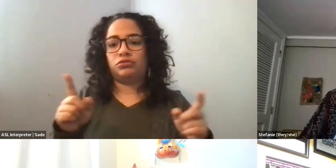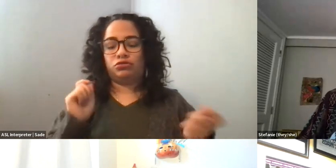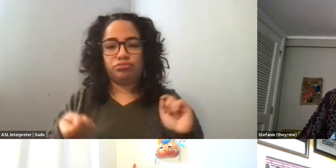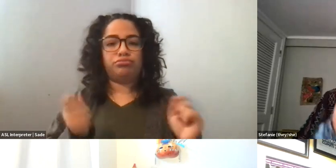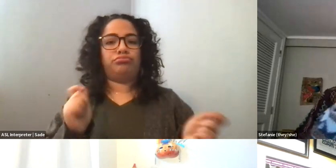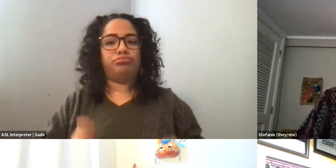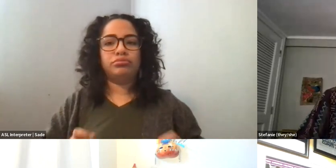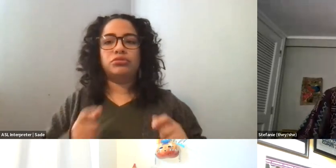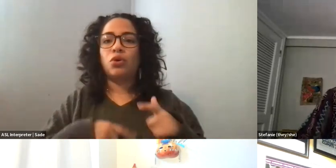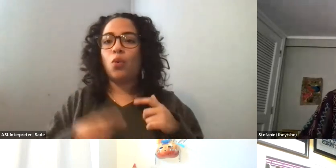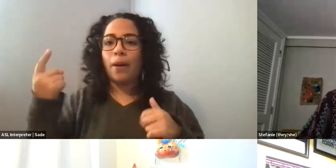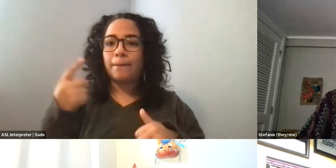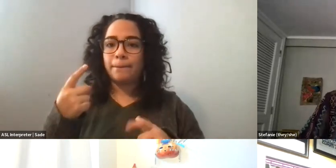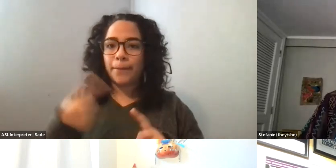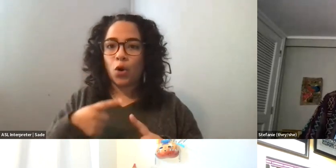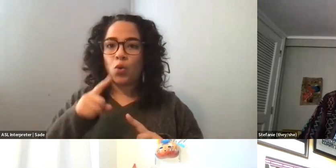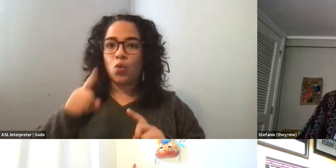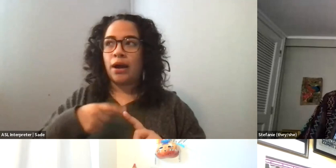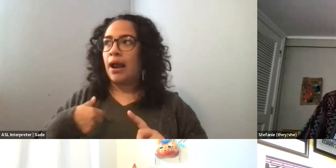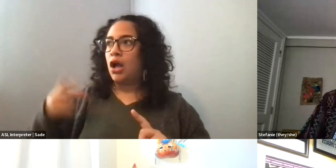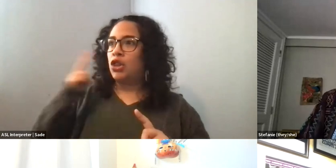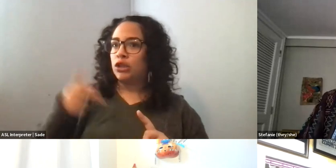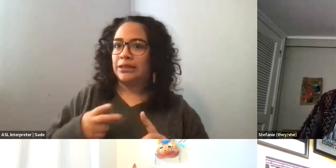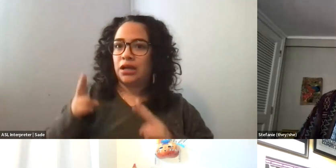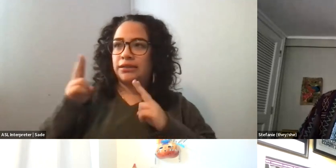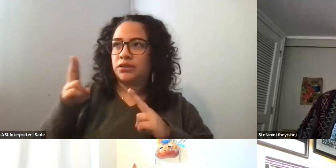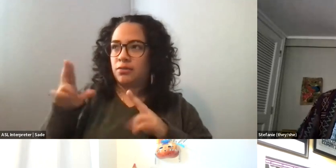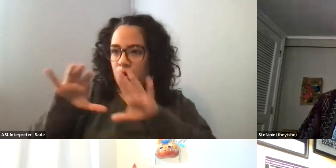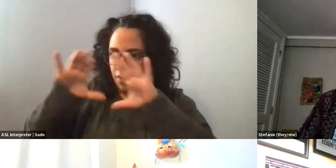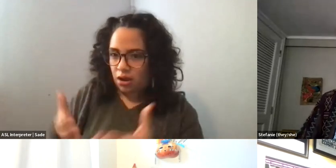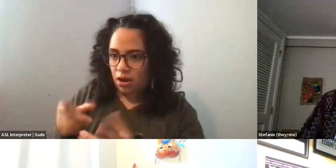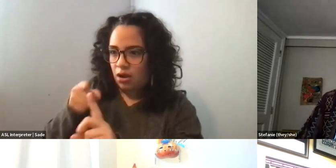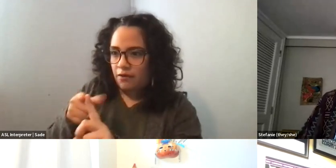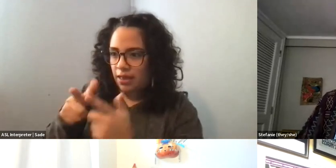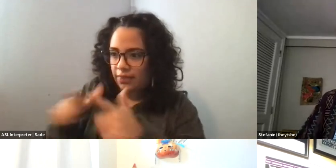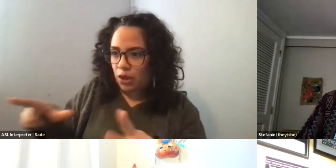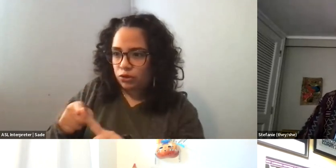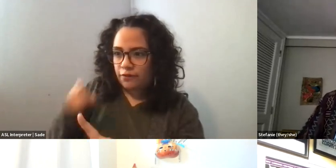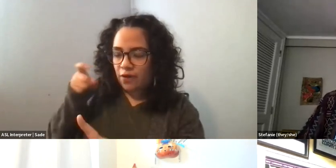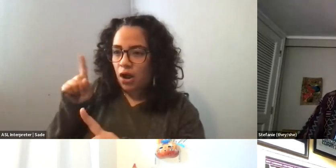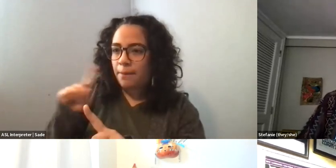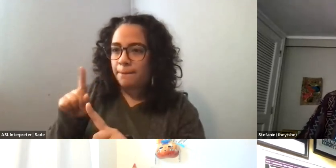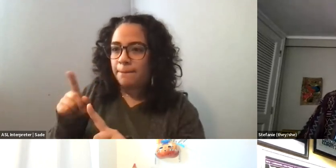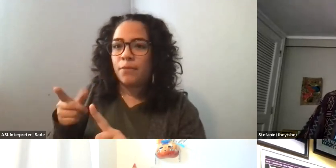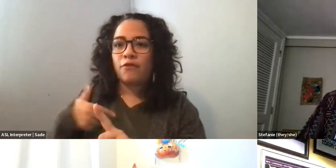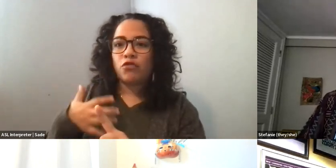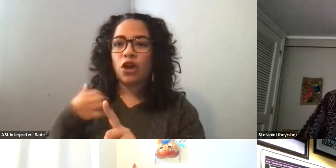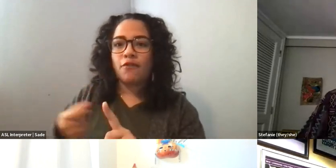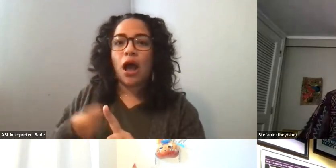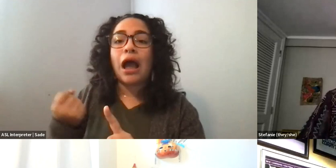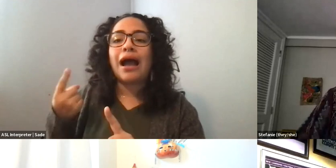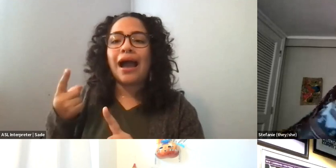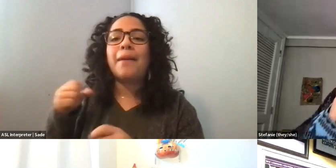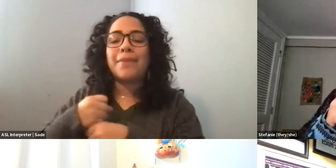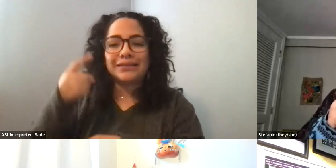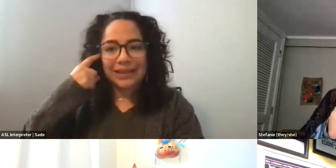I completely, when I look at the historical container of where the language of recovery came from, I get it. It makes sense.